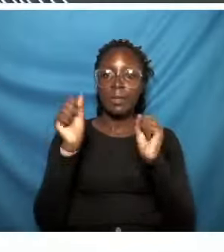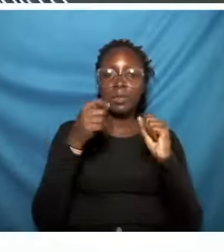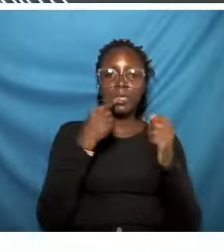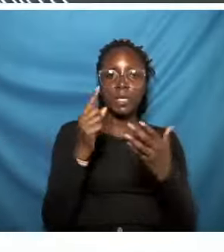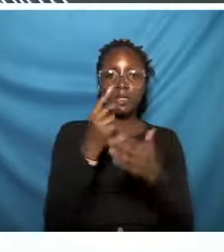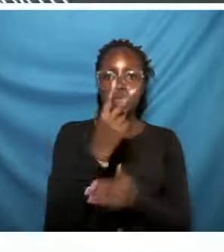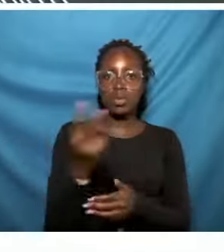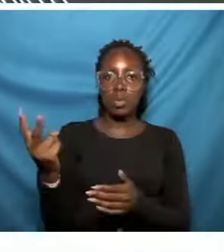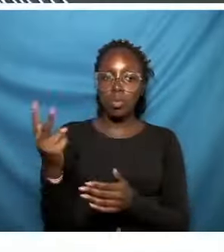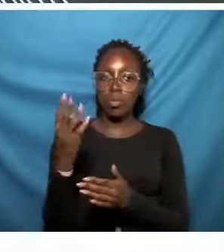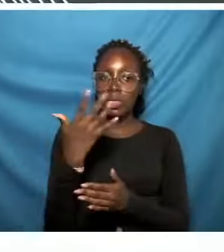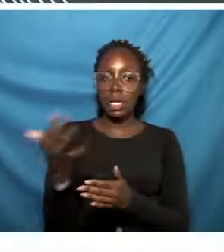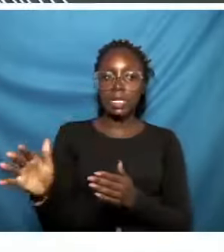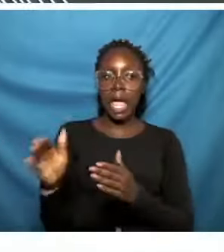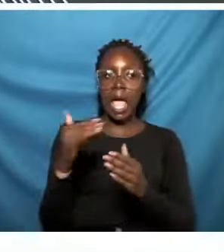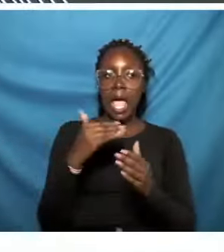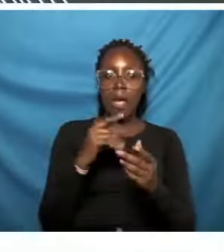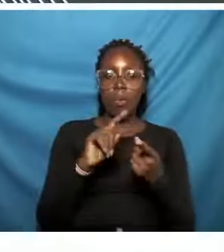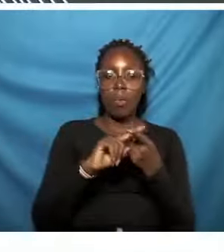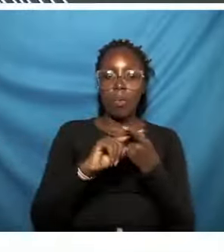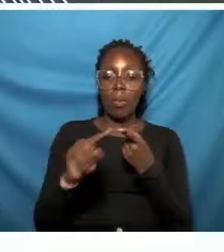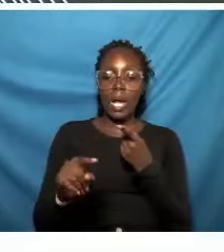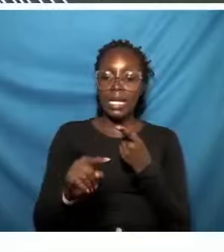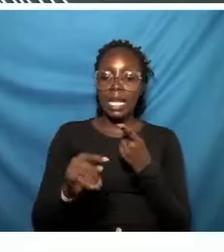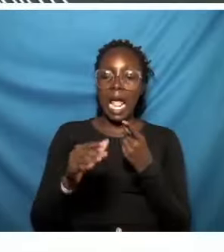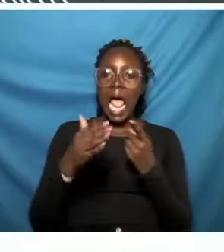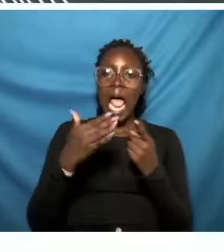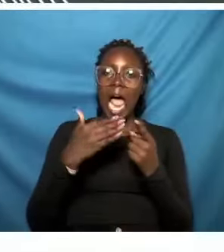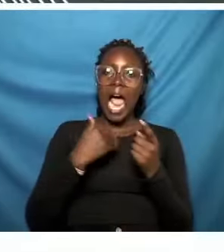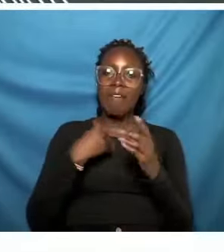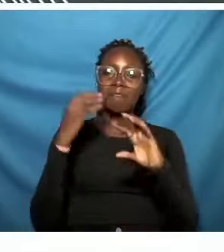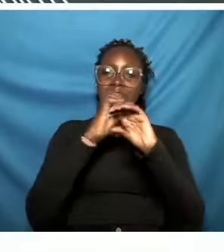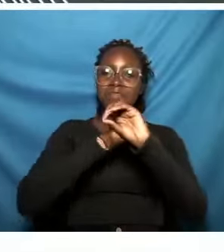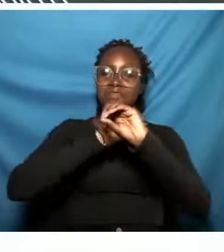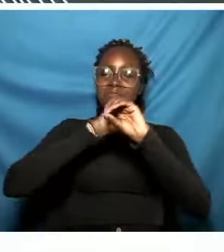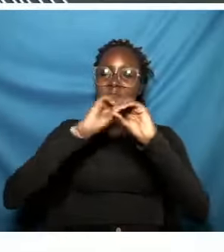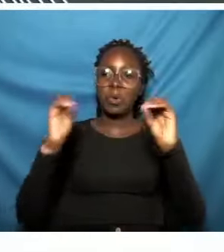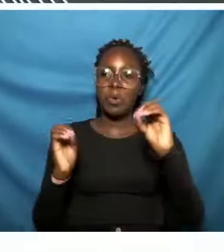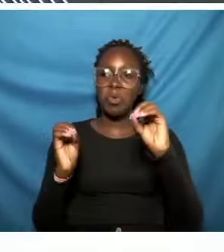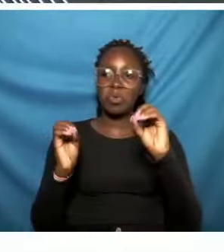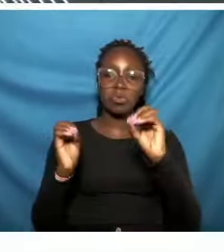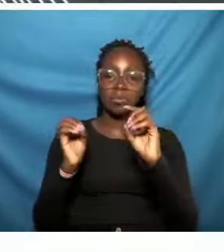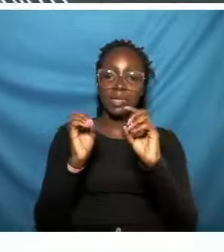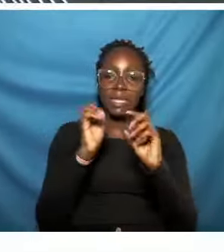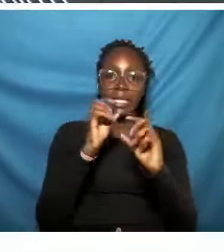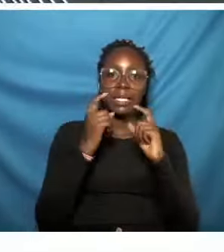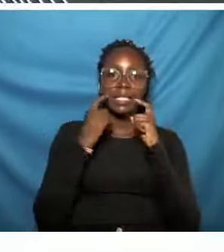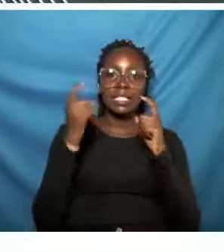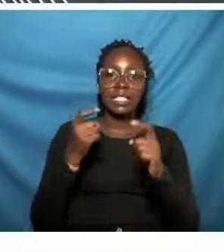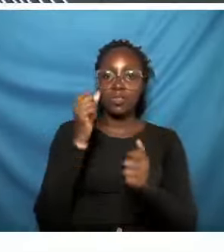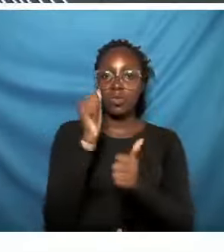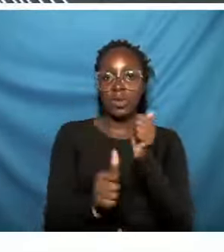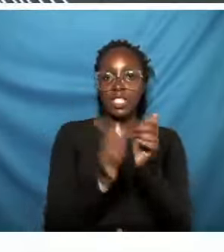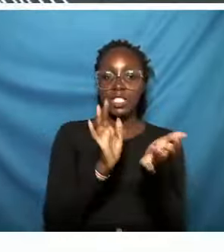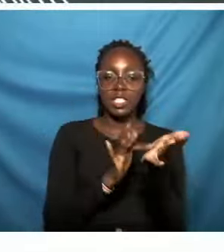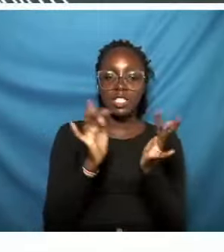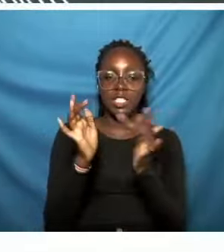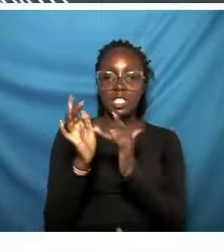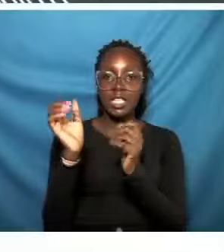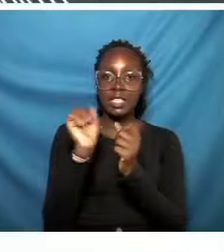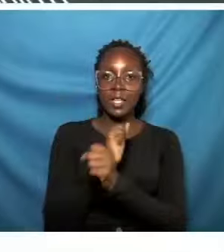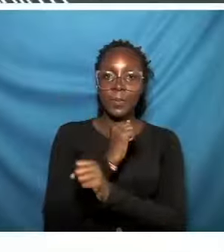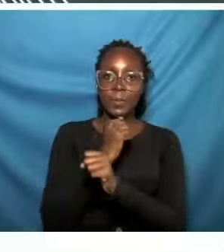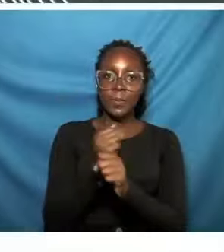there is no amount of sin that the Lord cannot forgive. There is no amount of sin that Jesus cannot forgive. You may